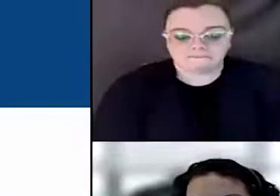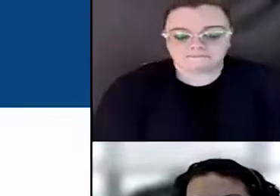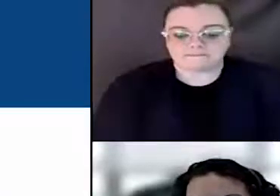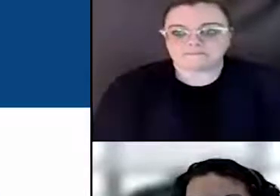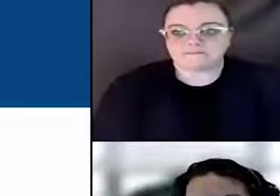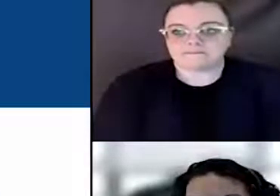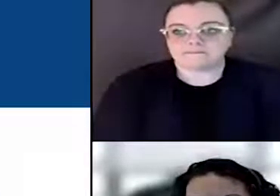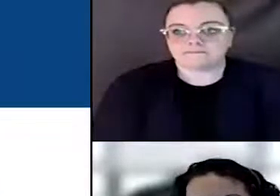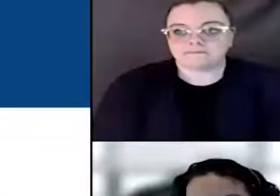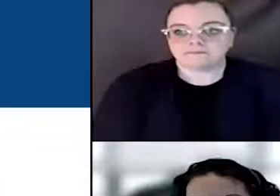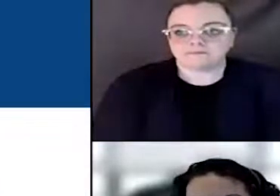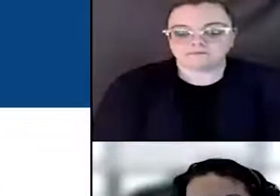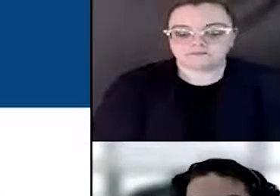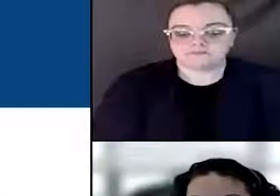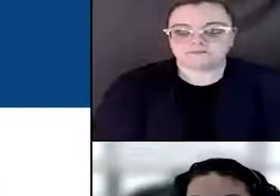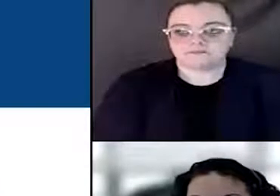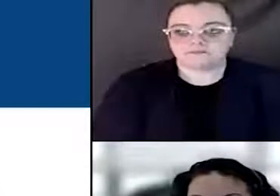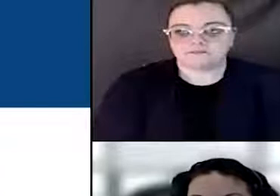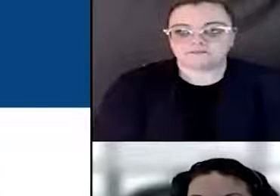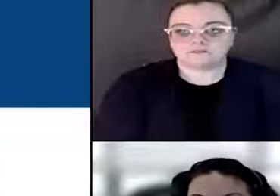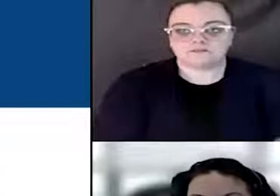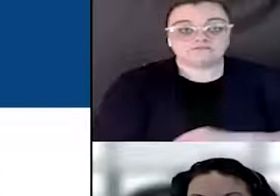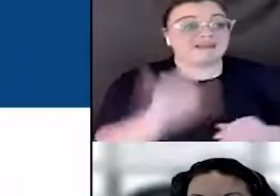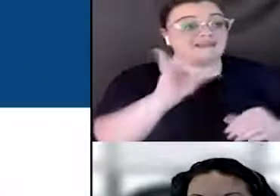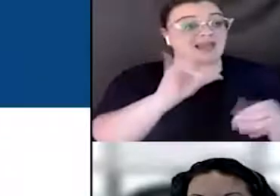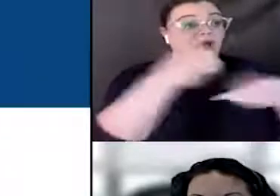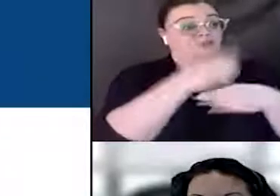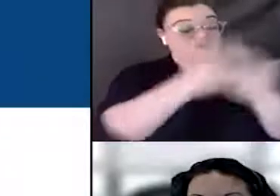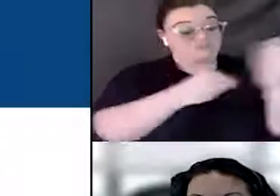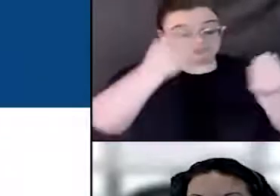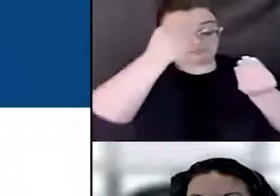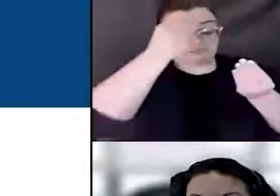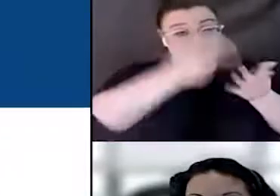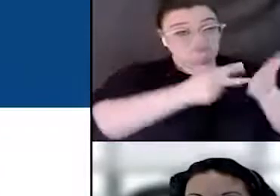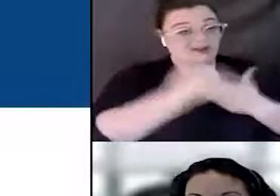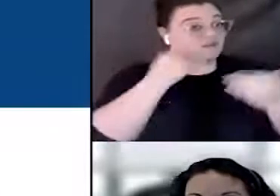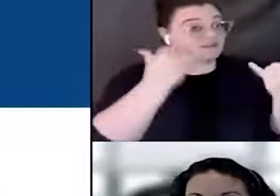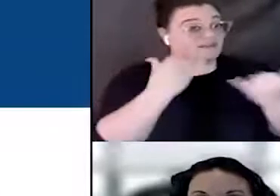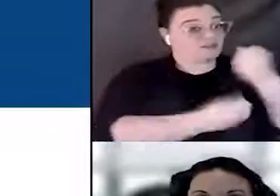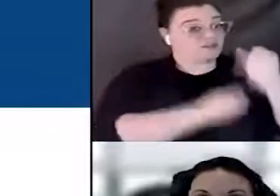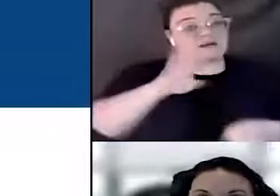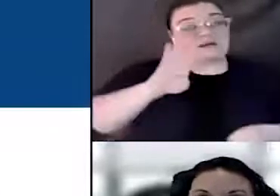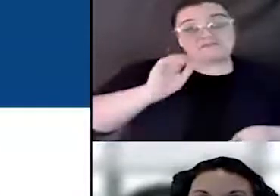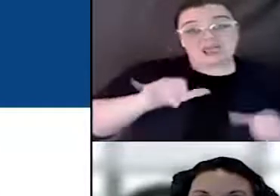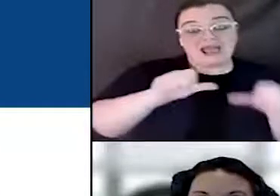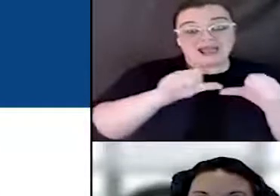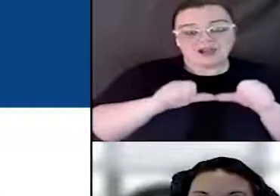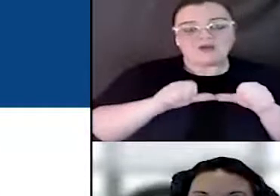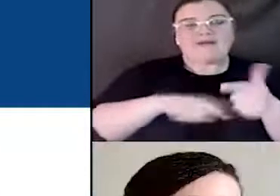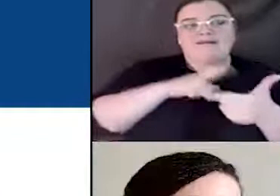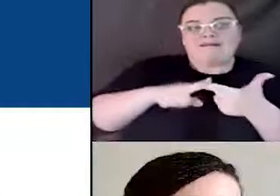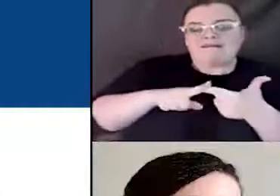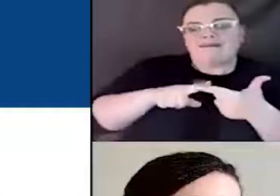are some of the projects from this year from the Bay Area. We also had recipients in other parts of the state,